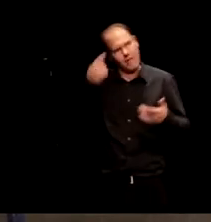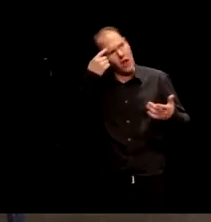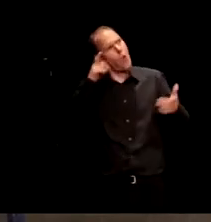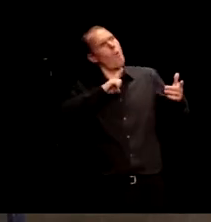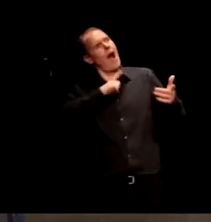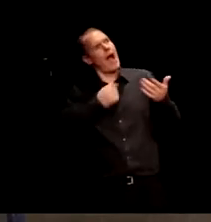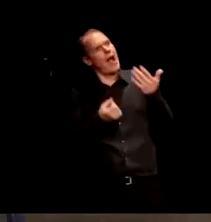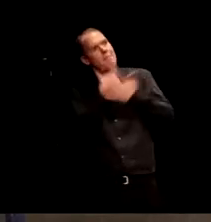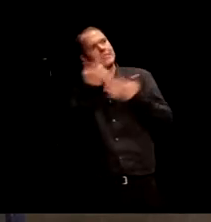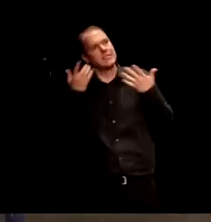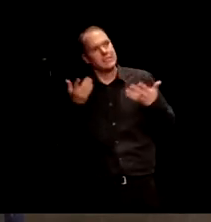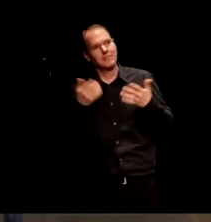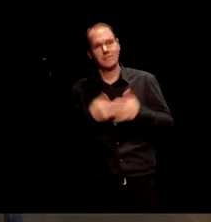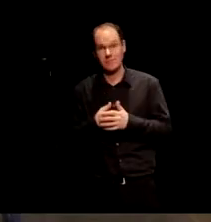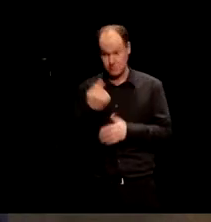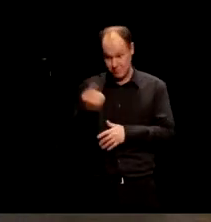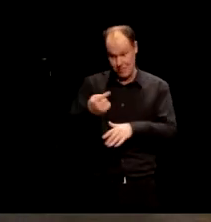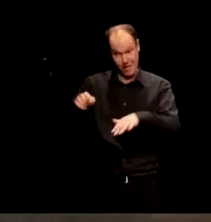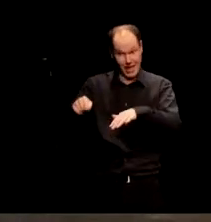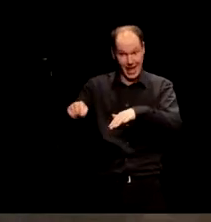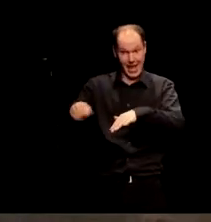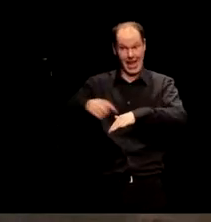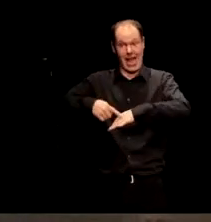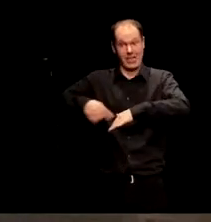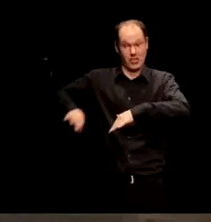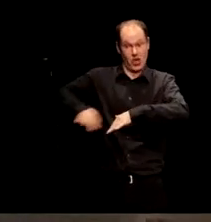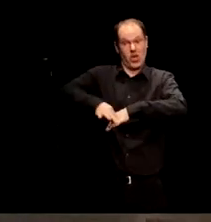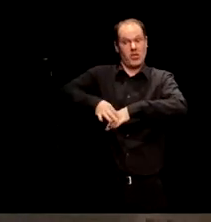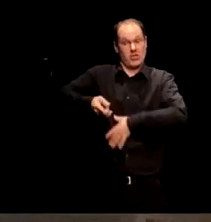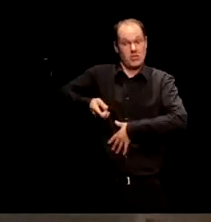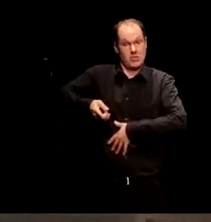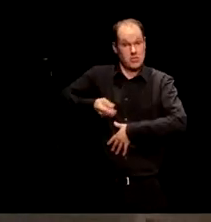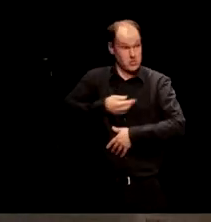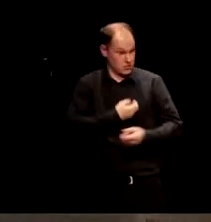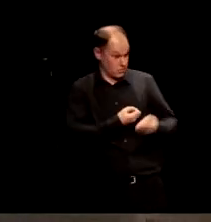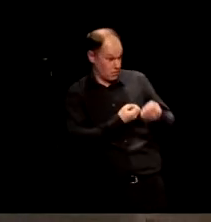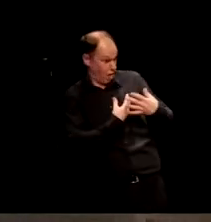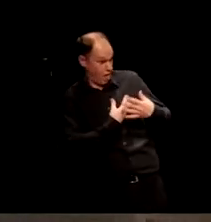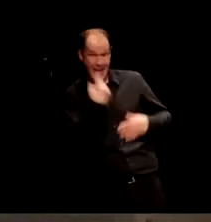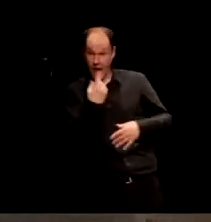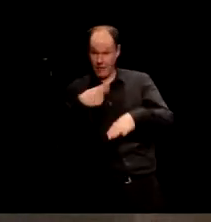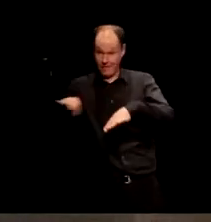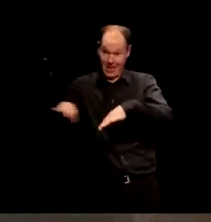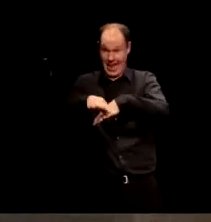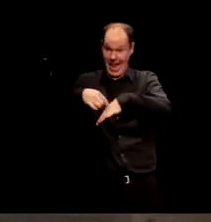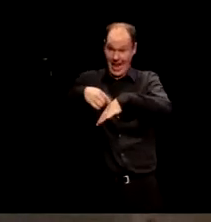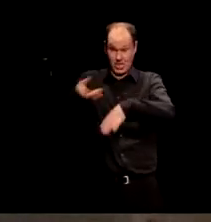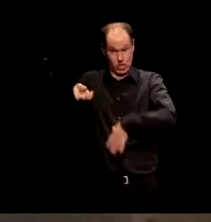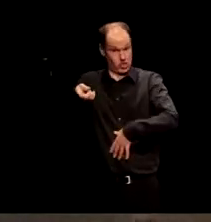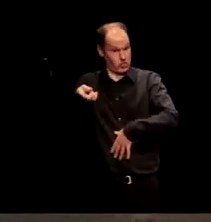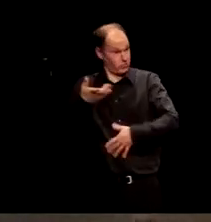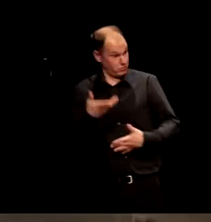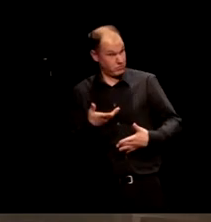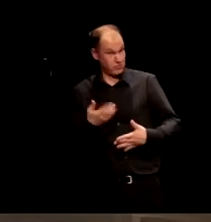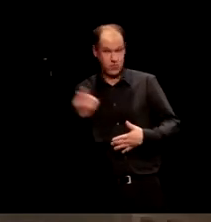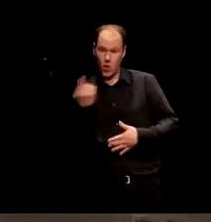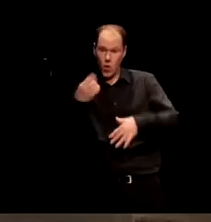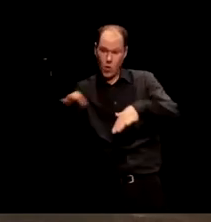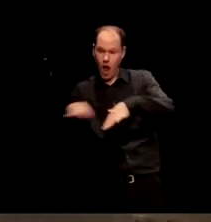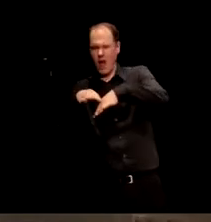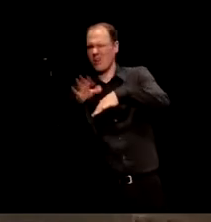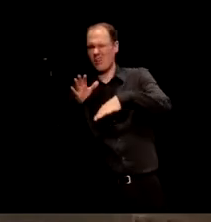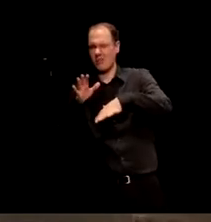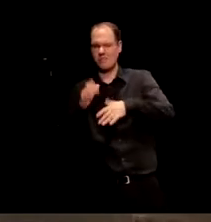happen so? Fitzroy engaged? You said Fitzroy was engaged? To who?